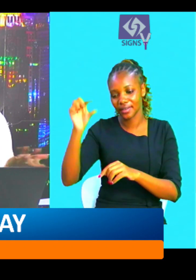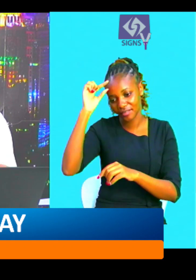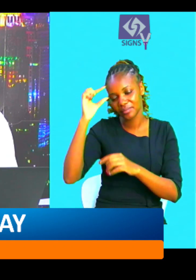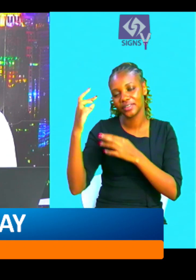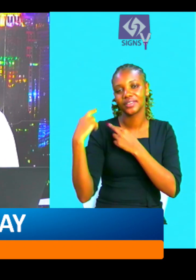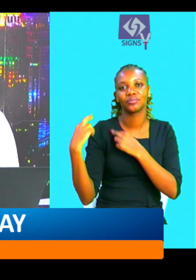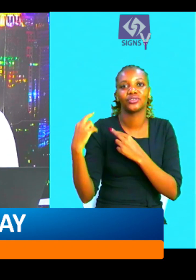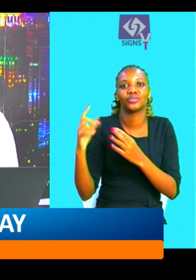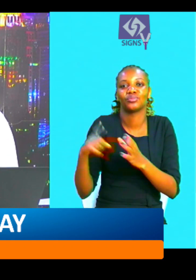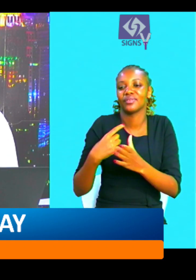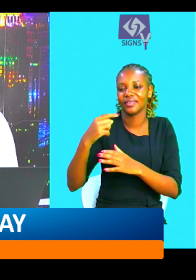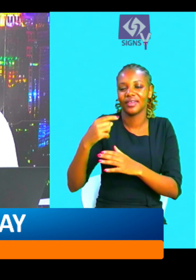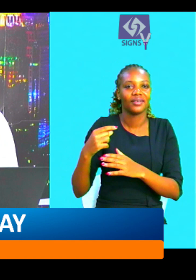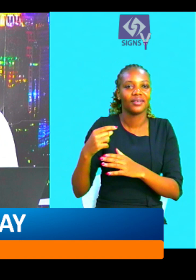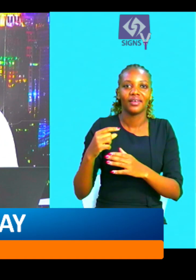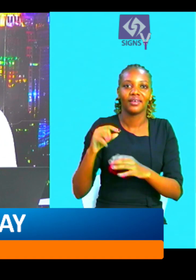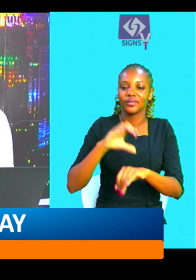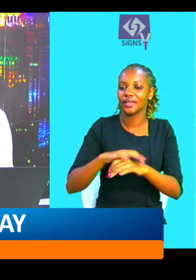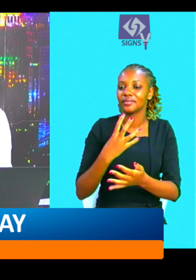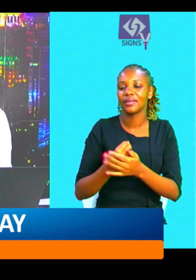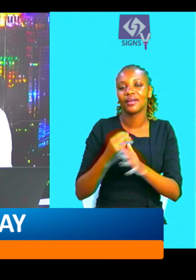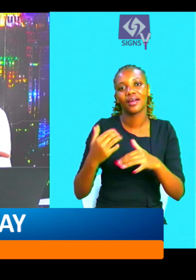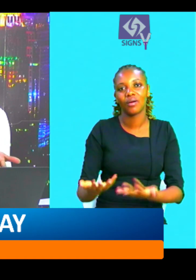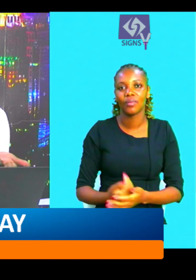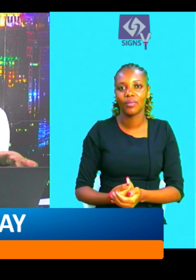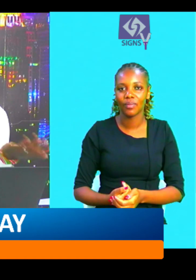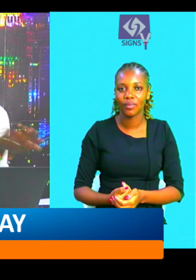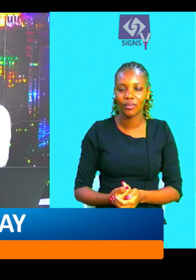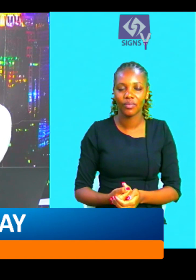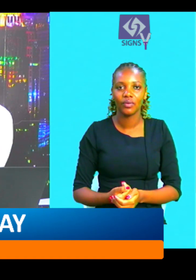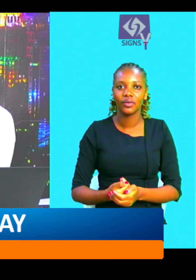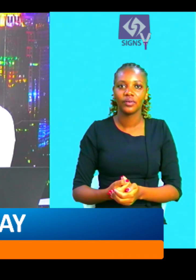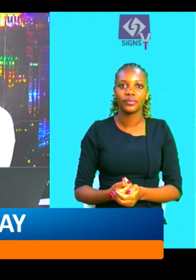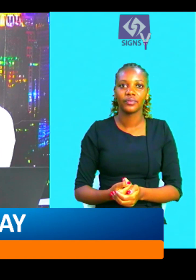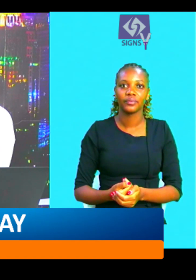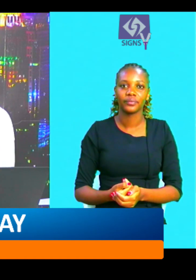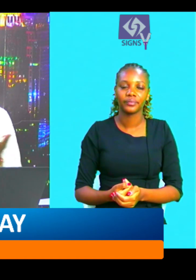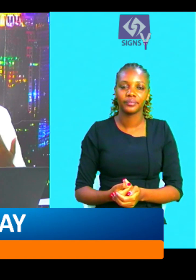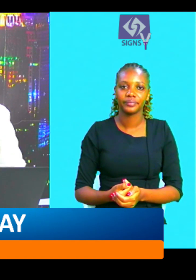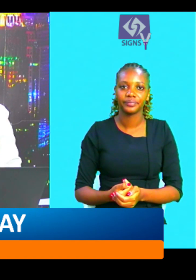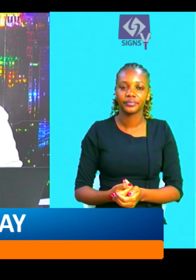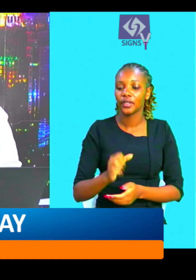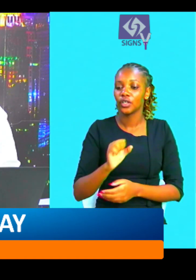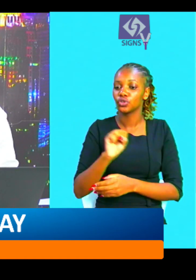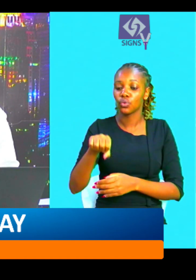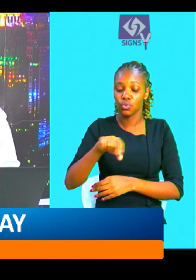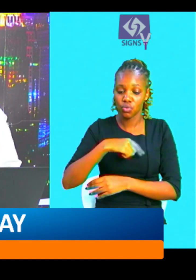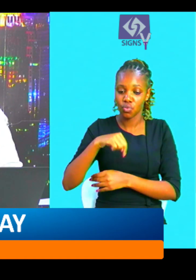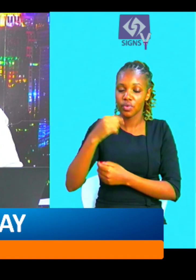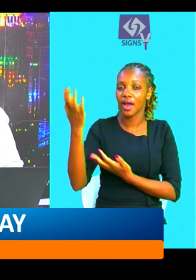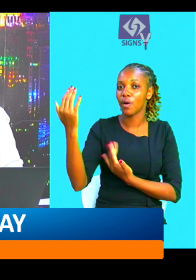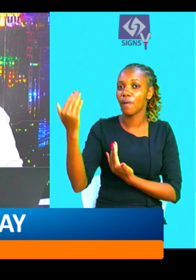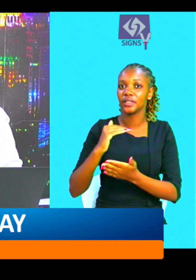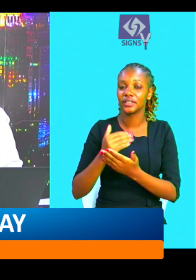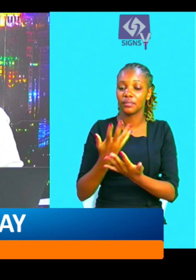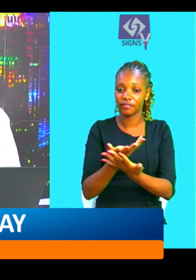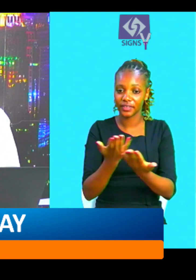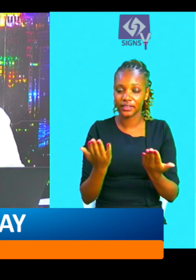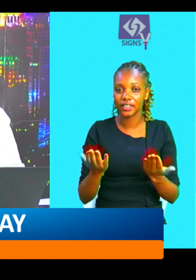if the whole thing will not be thrown out, significant sections of it will be thrown out, given that